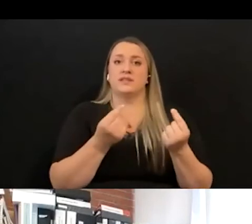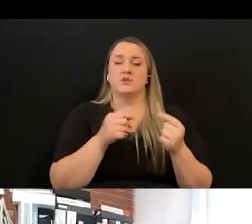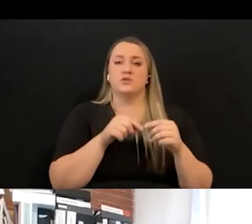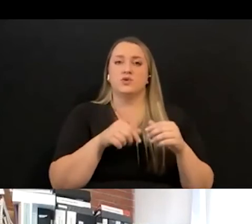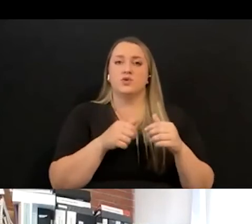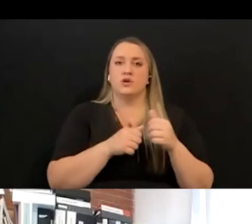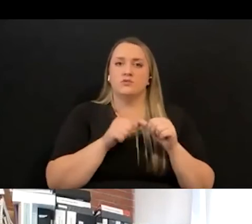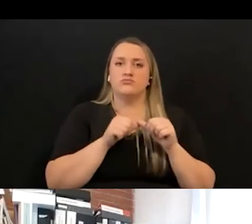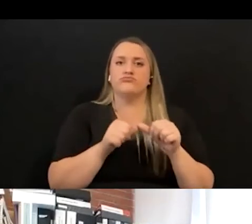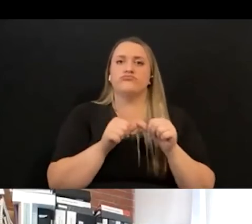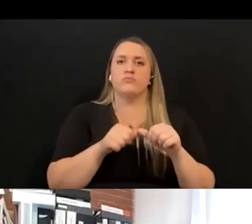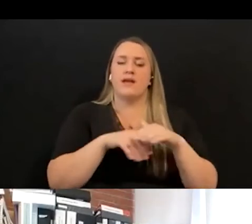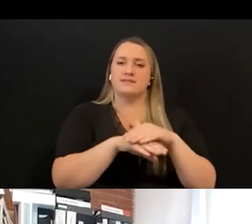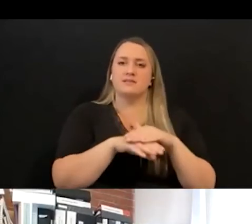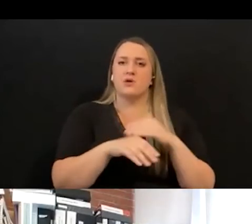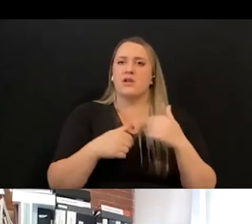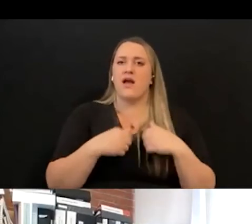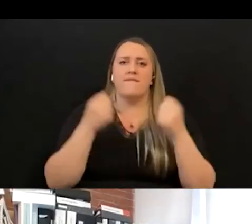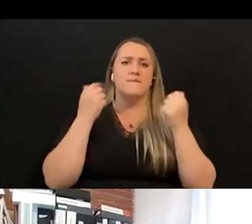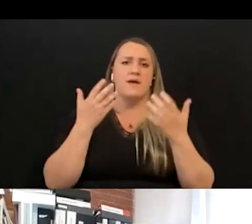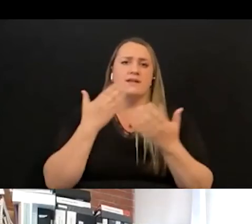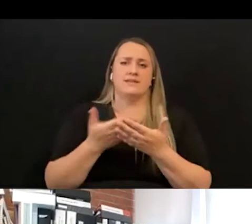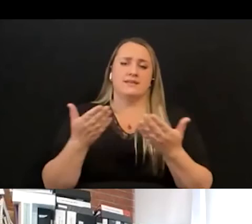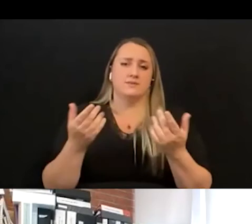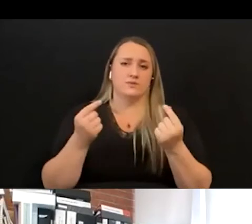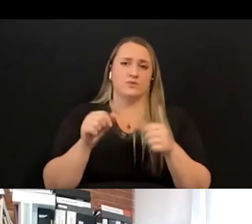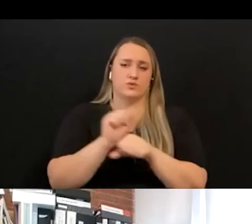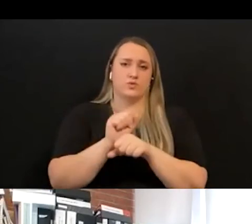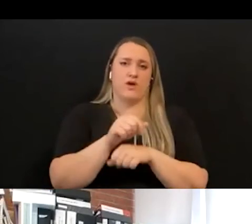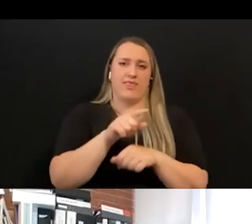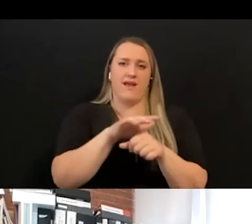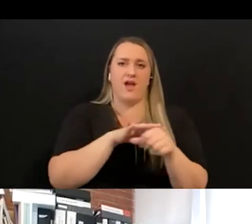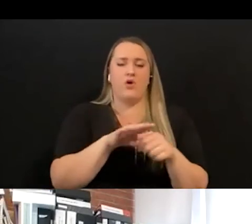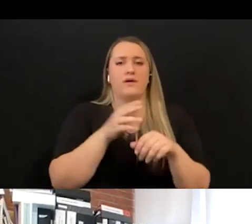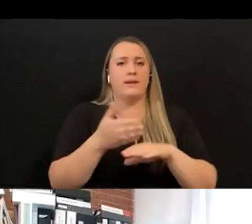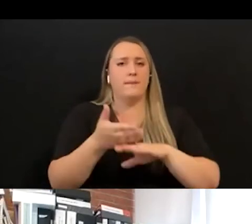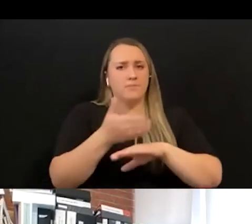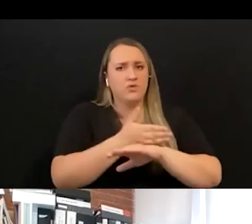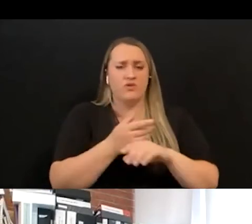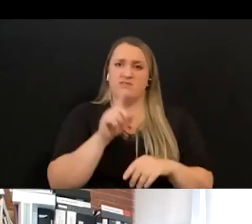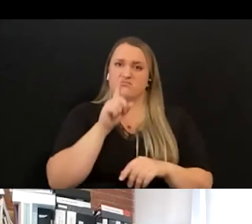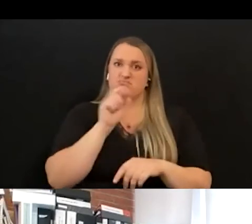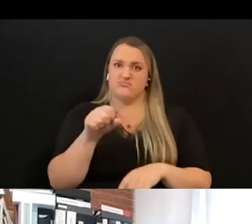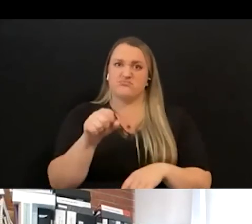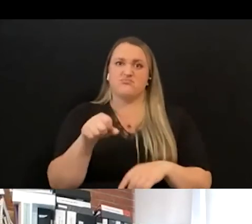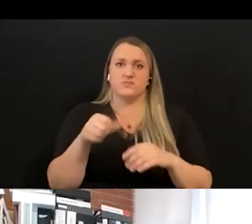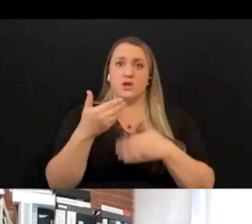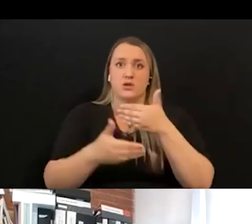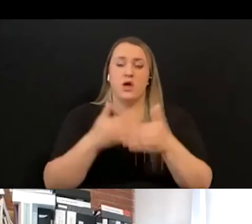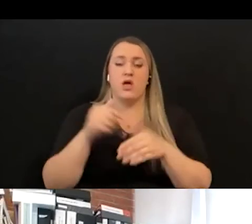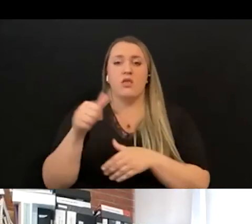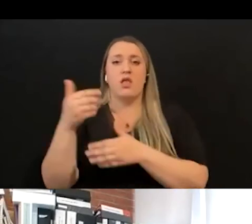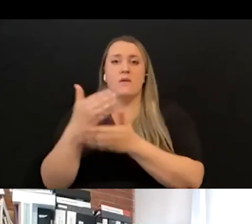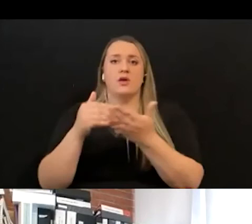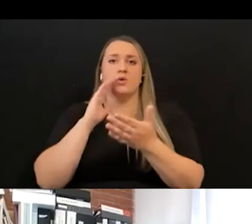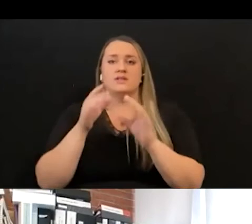They're all things we all can be doing work in this area and improving, and it is indeed a process. And the other piece I would say is partnerships